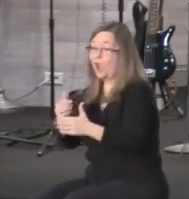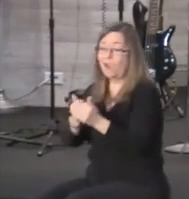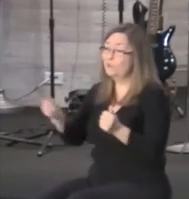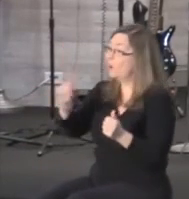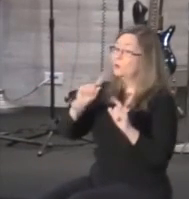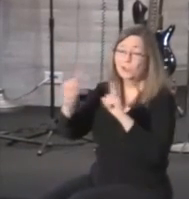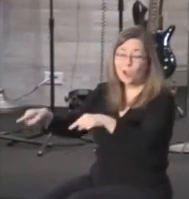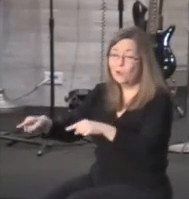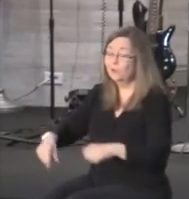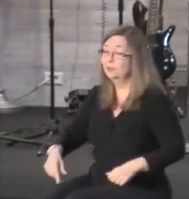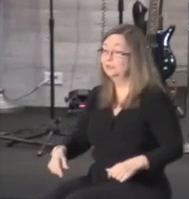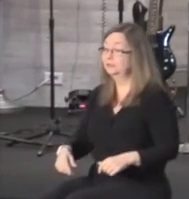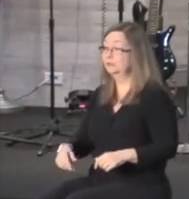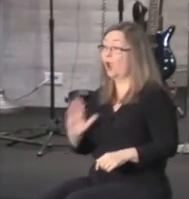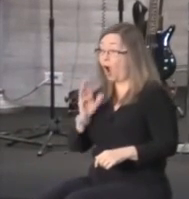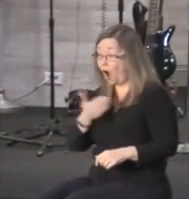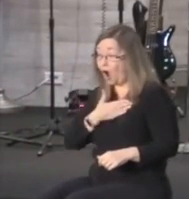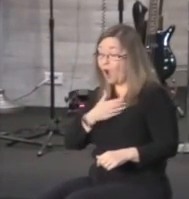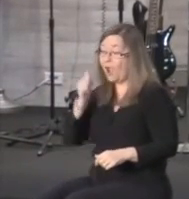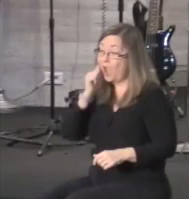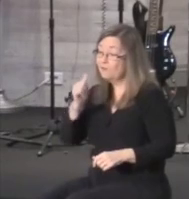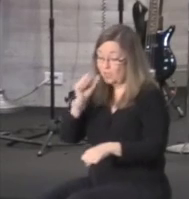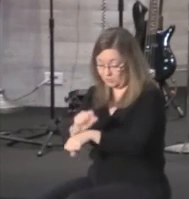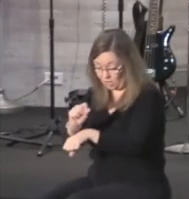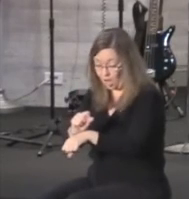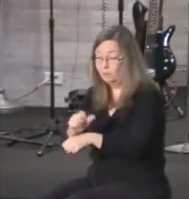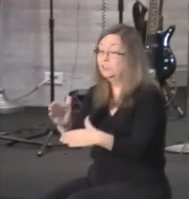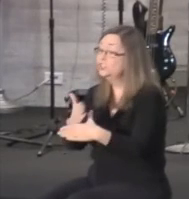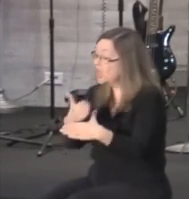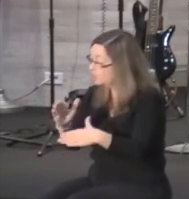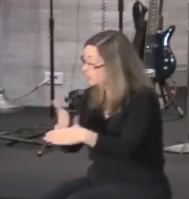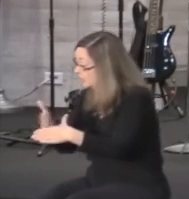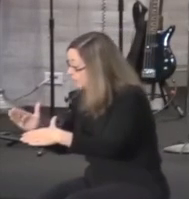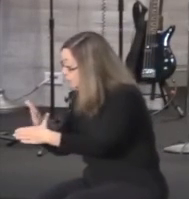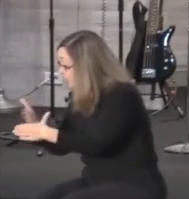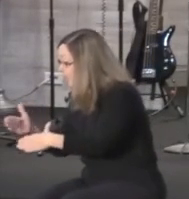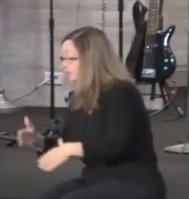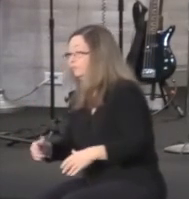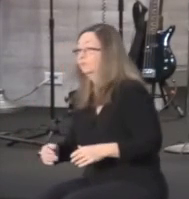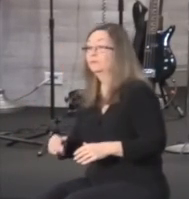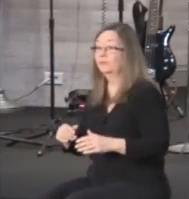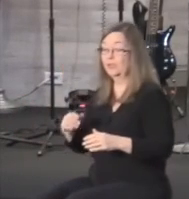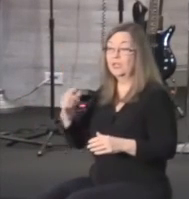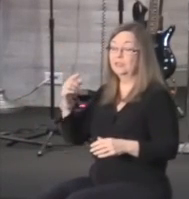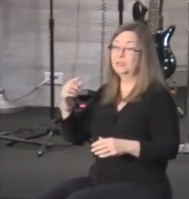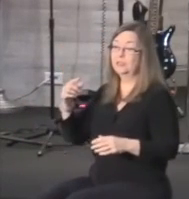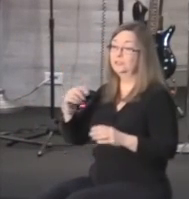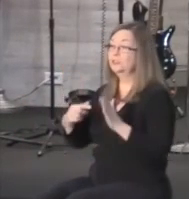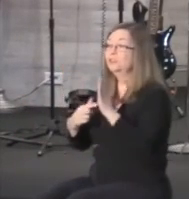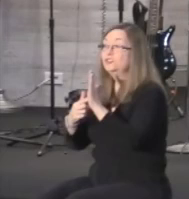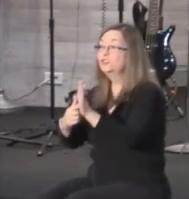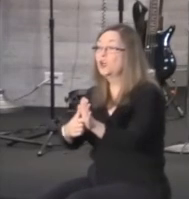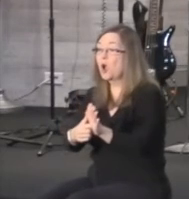everywhere. That should be our daily job. It's a sound reflection. It's a